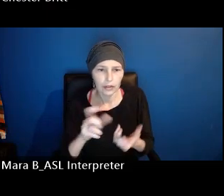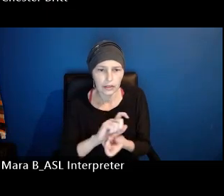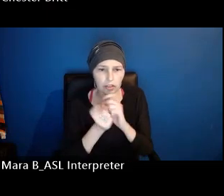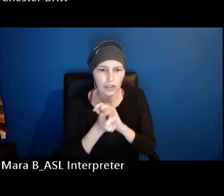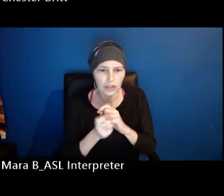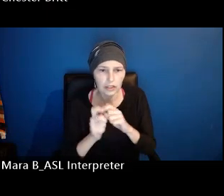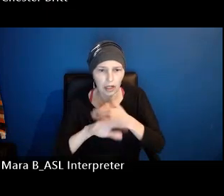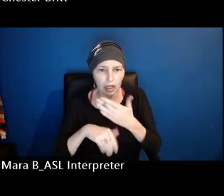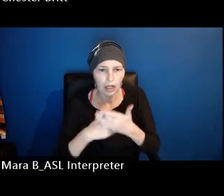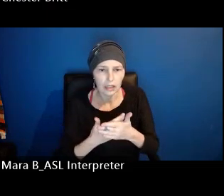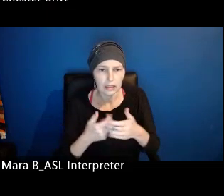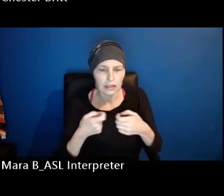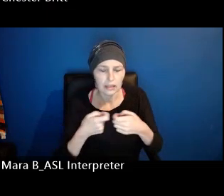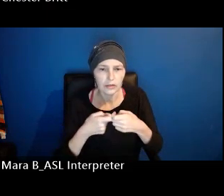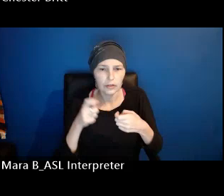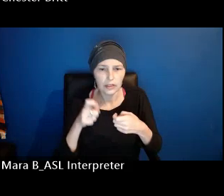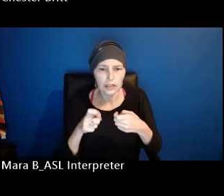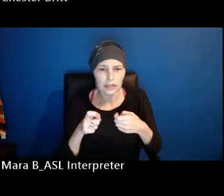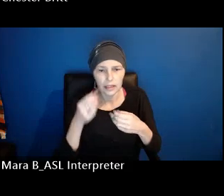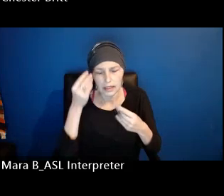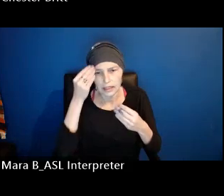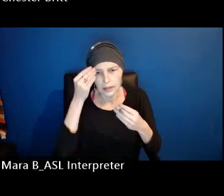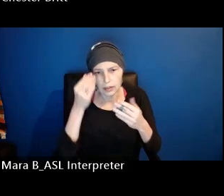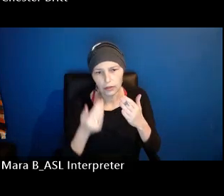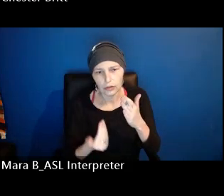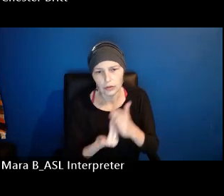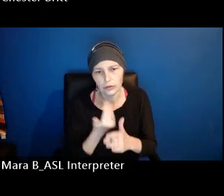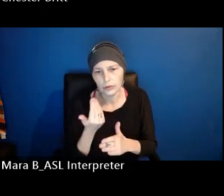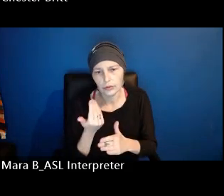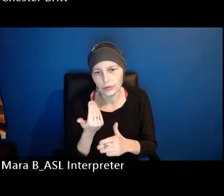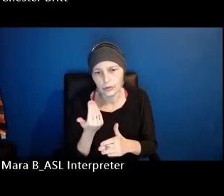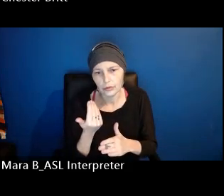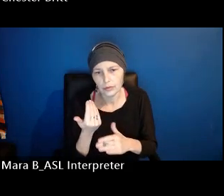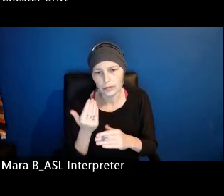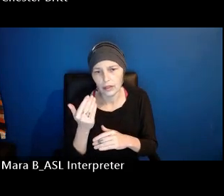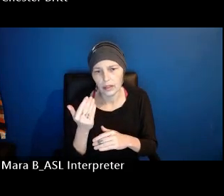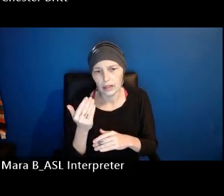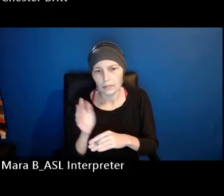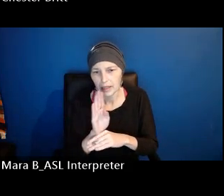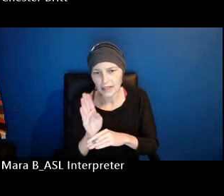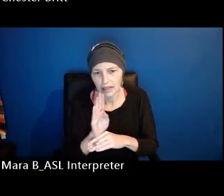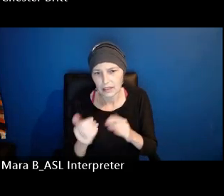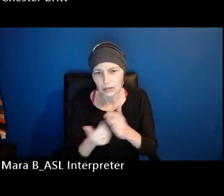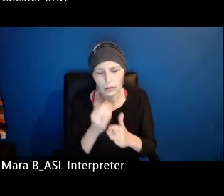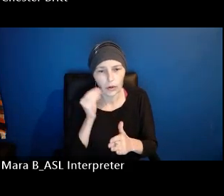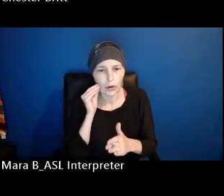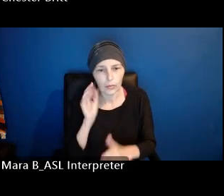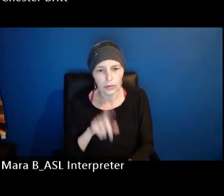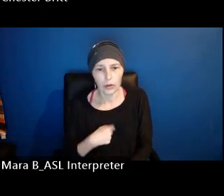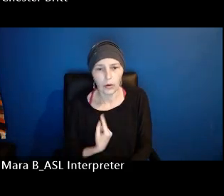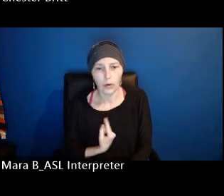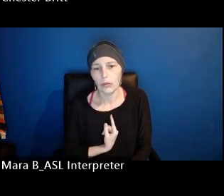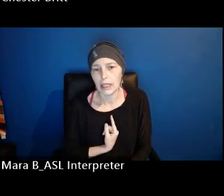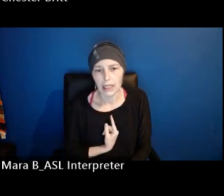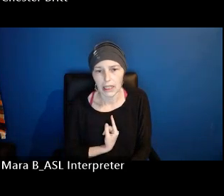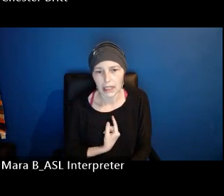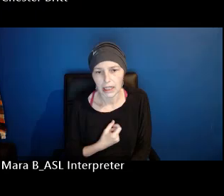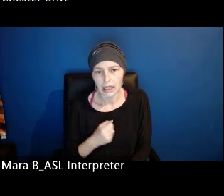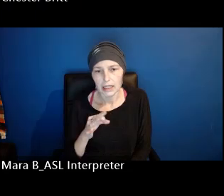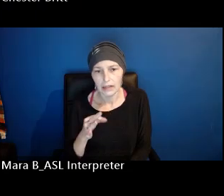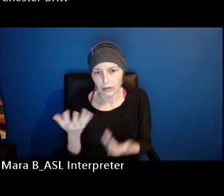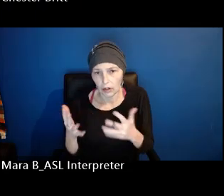new development of homes or businesses only if the infrastructure for it